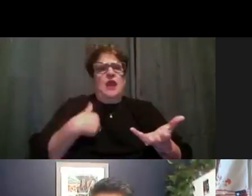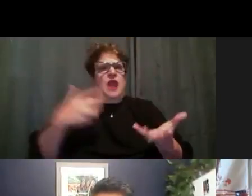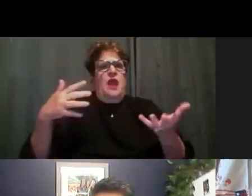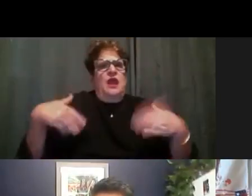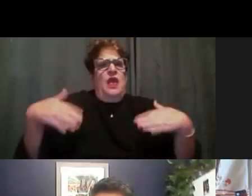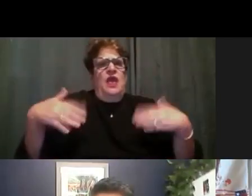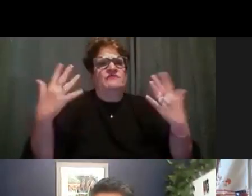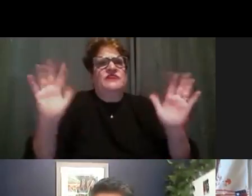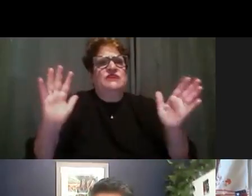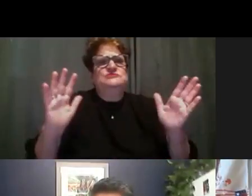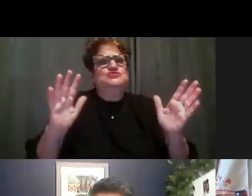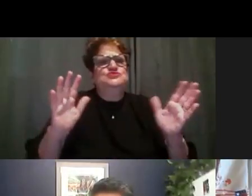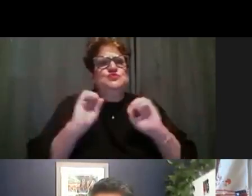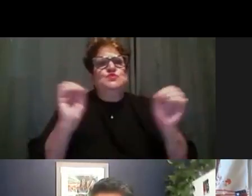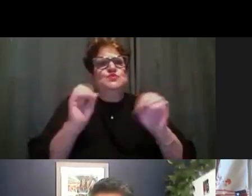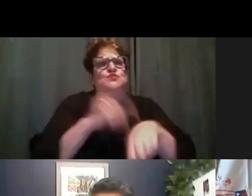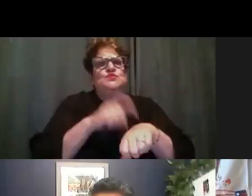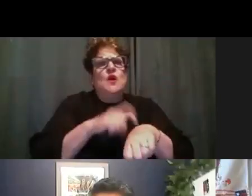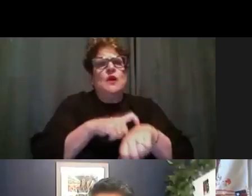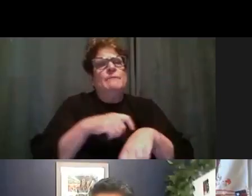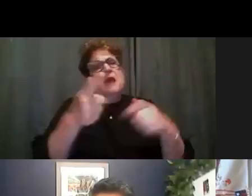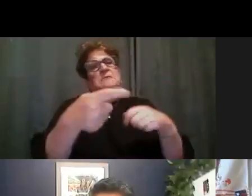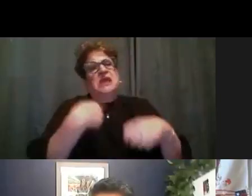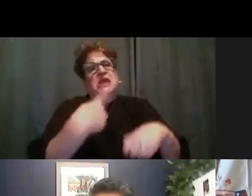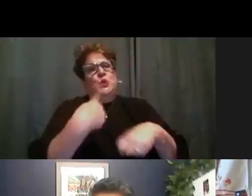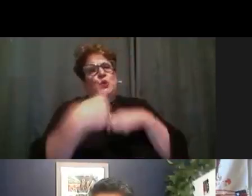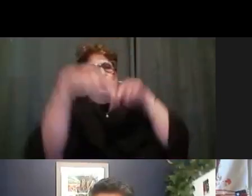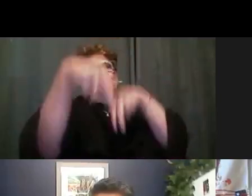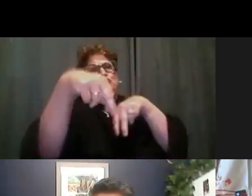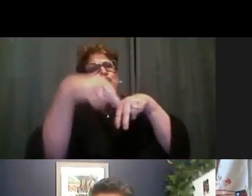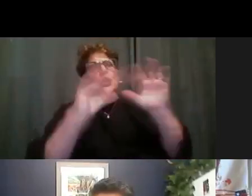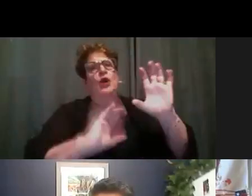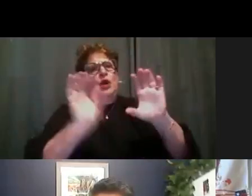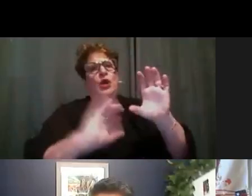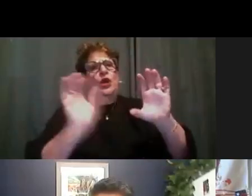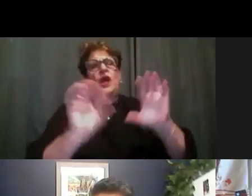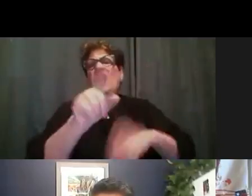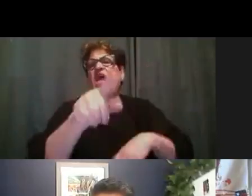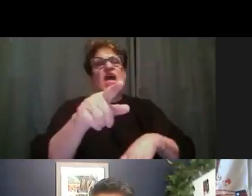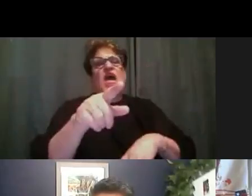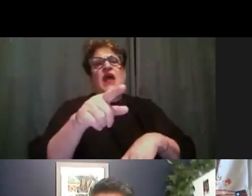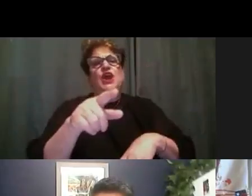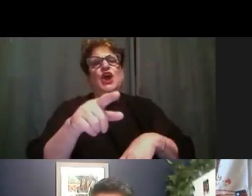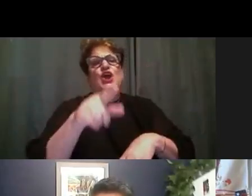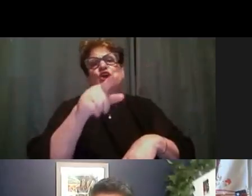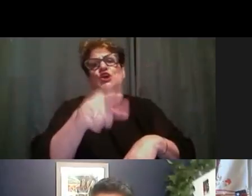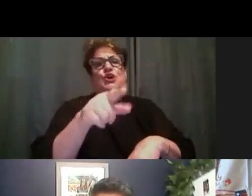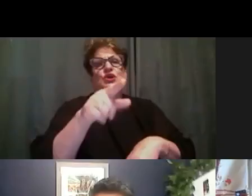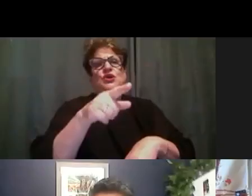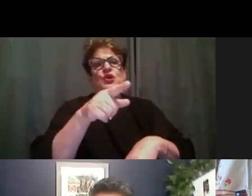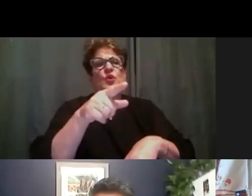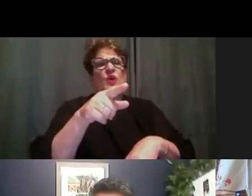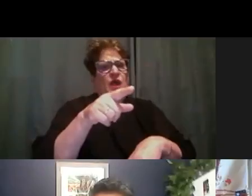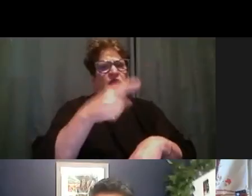you about work, and you were just like, you kind of